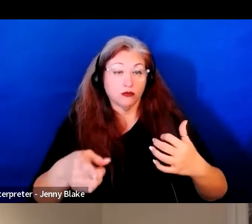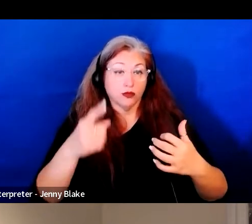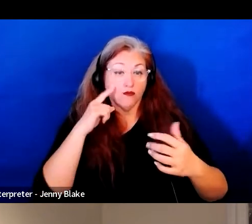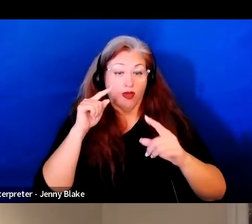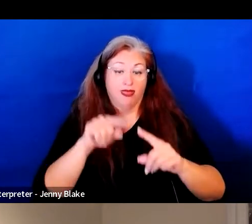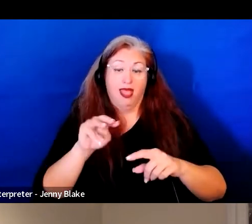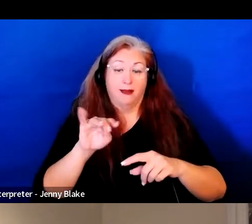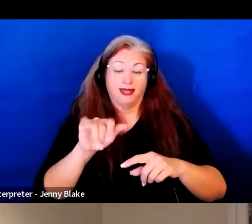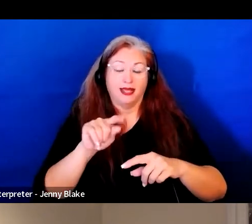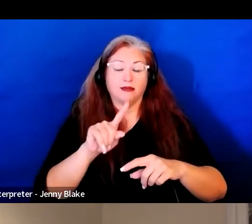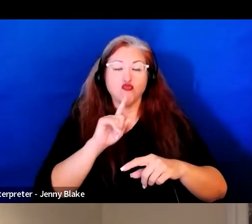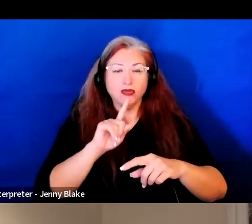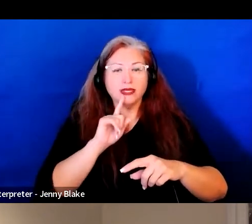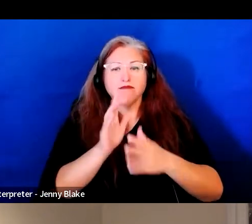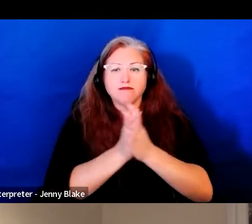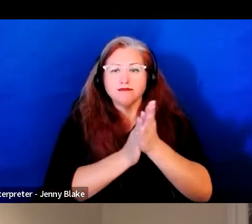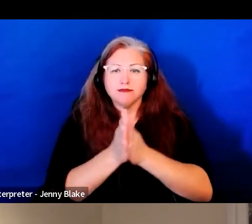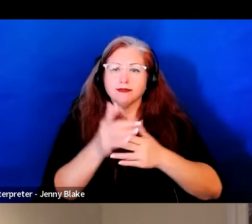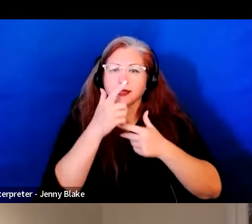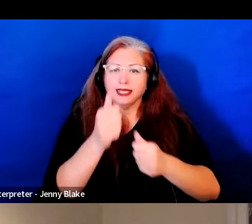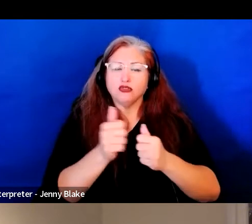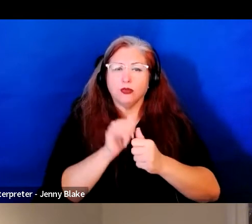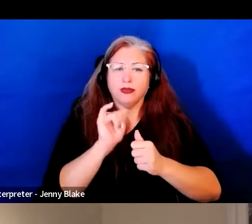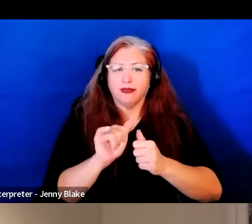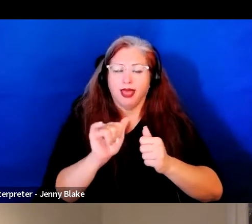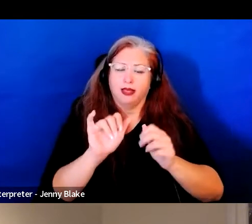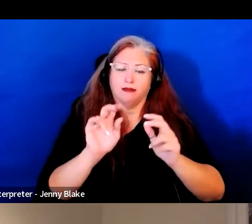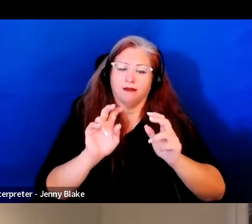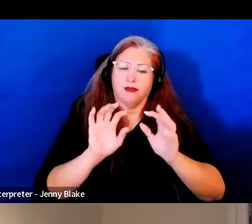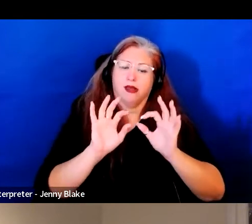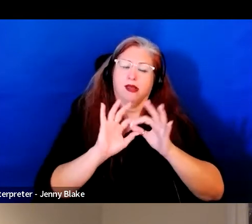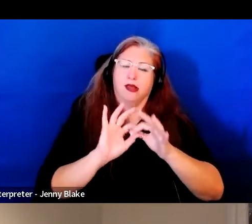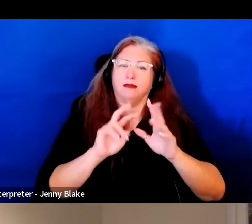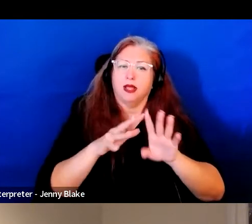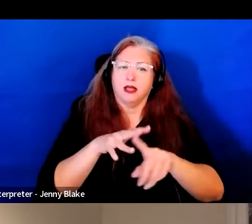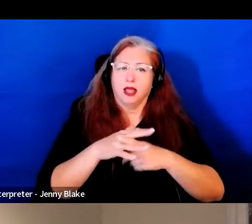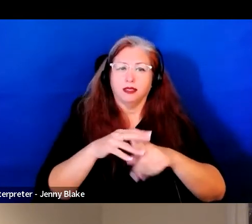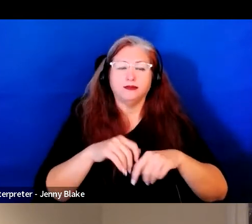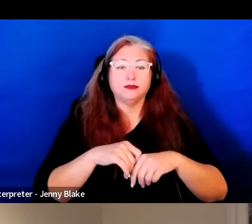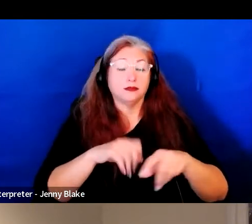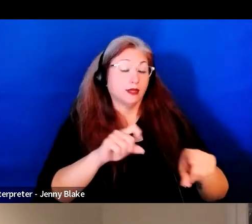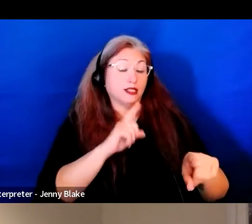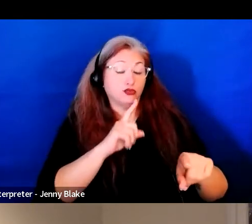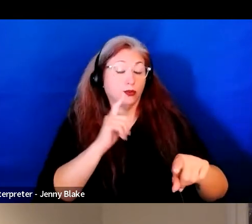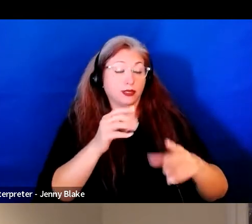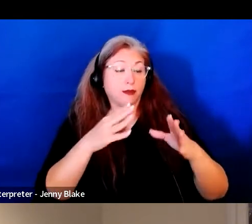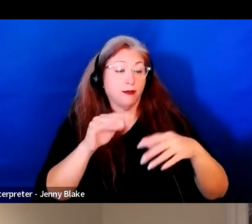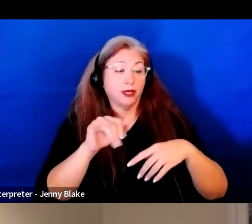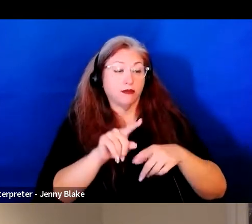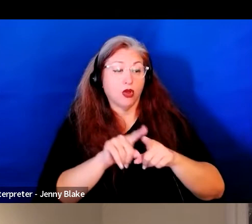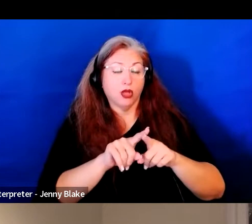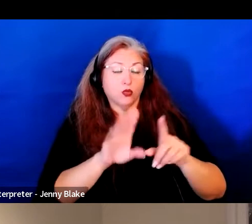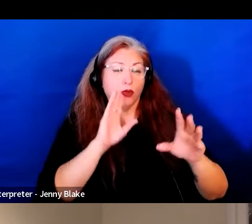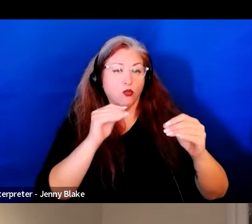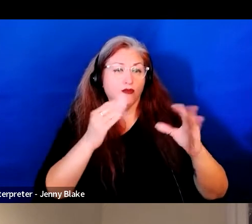media is actually interested in that context. And that is so true, because I think public media does also provide